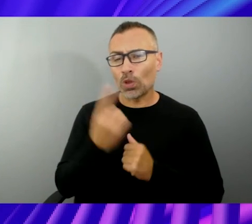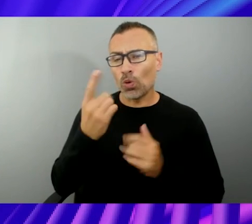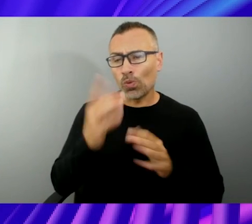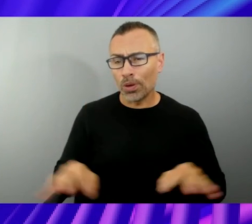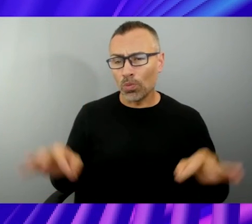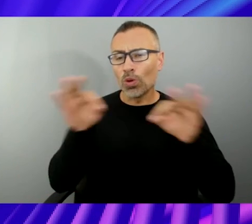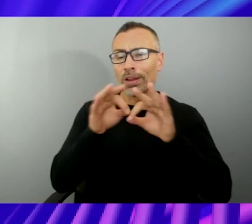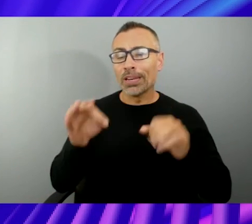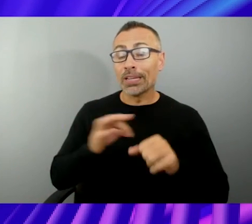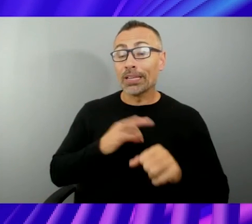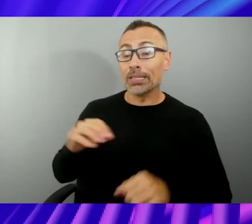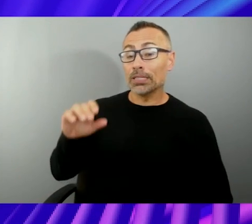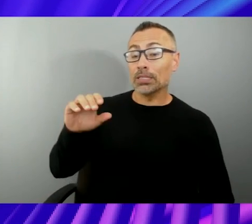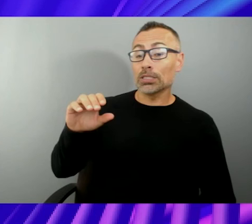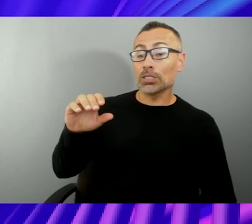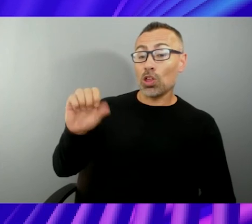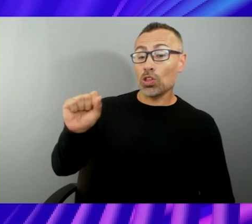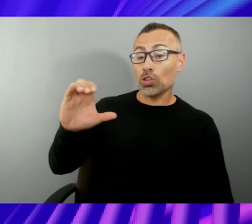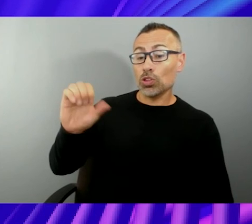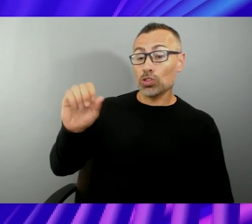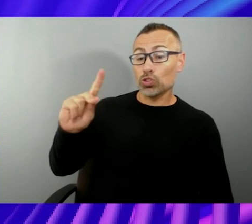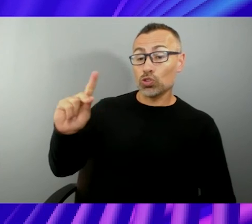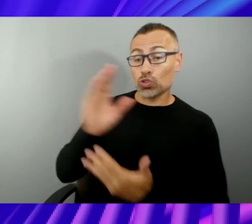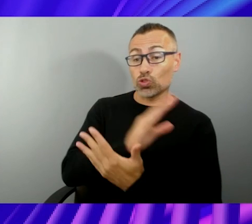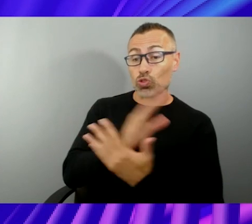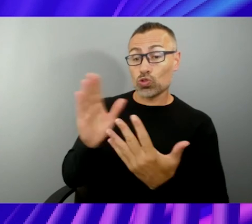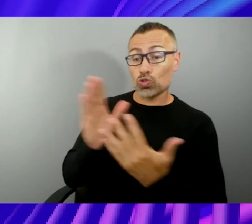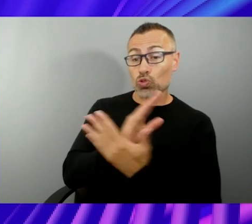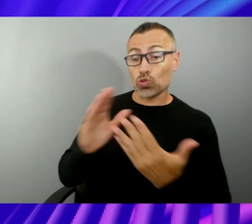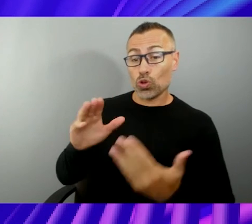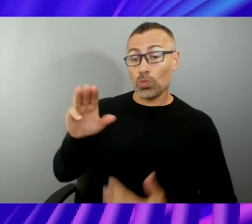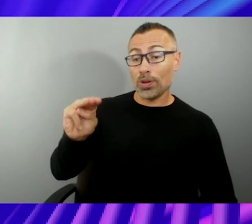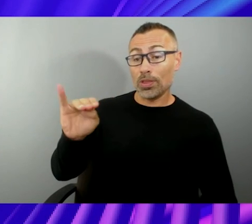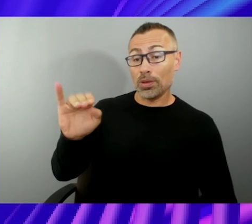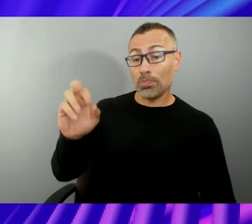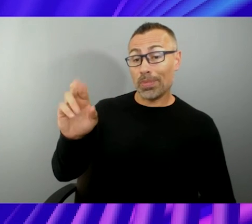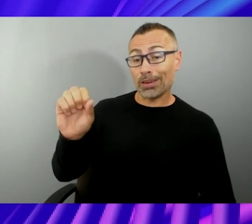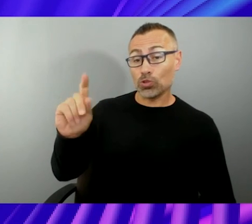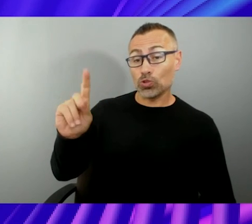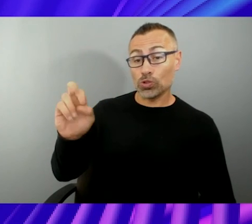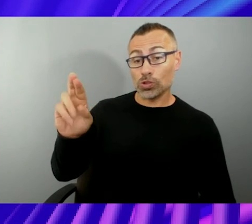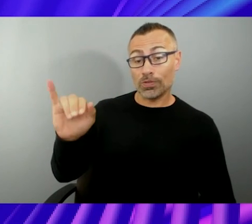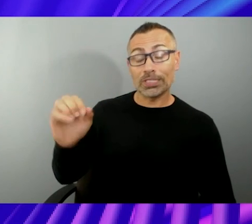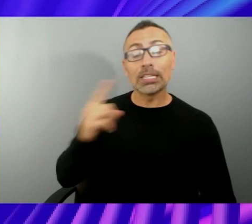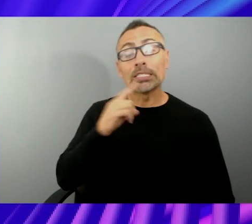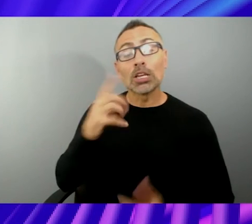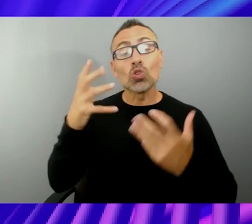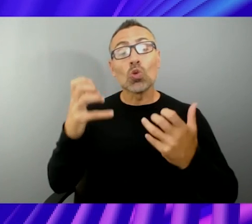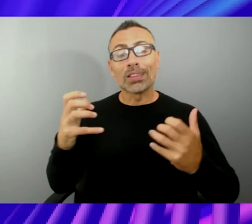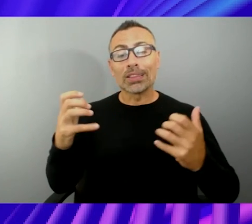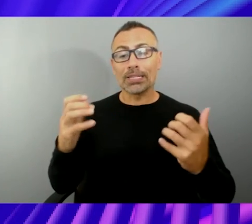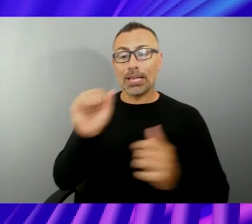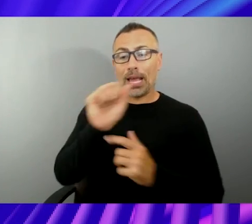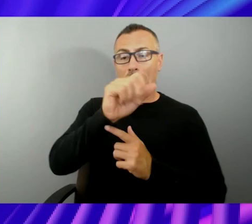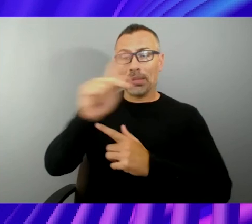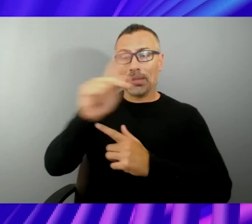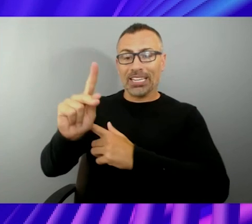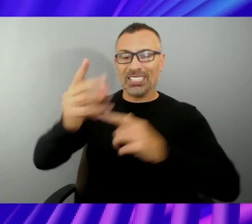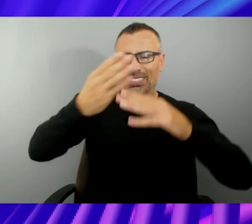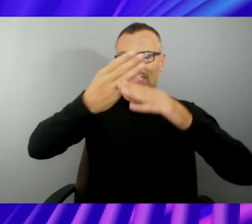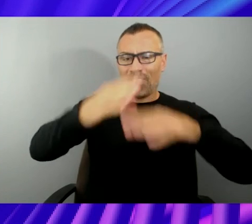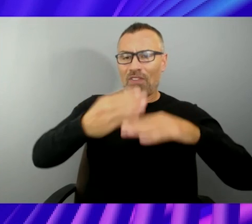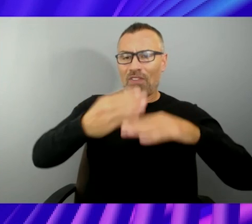microservice. So let's say you're trying to split this monolithic application into smaller chunks, right? A microservice is something